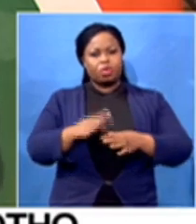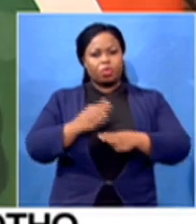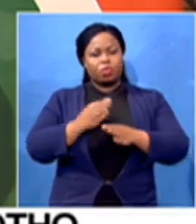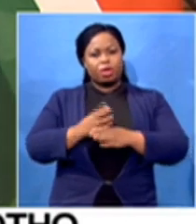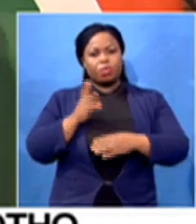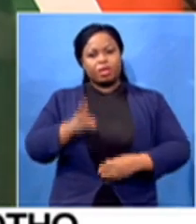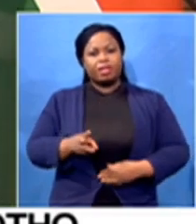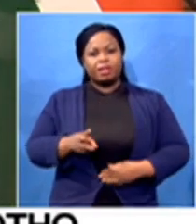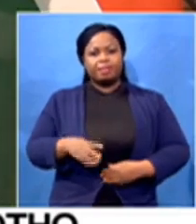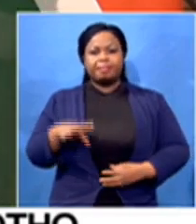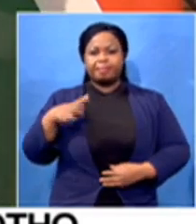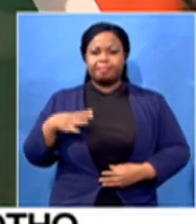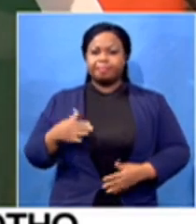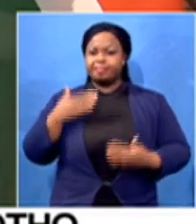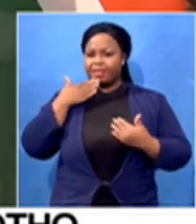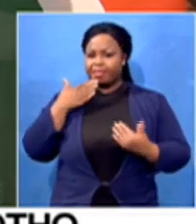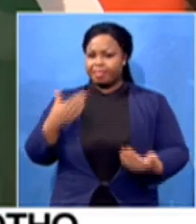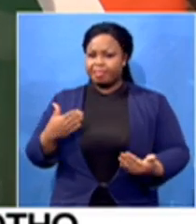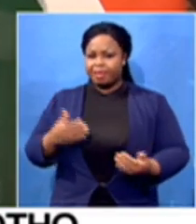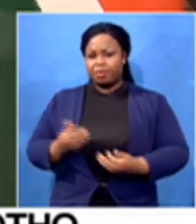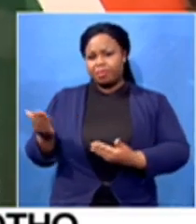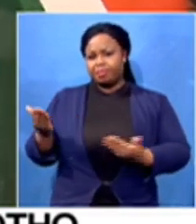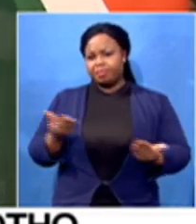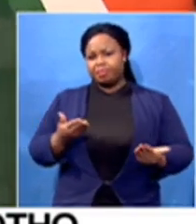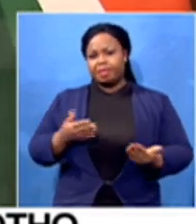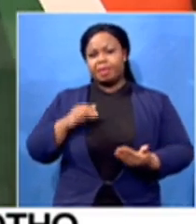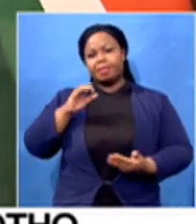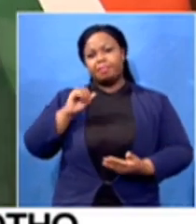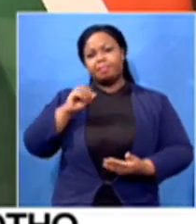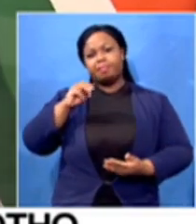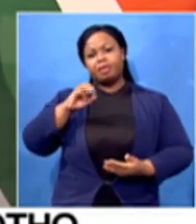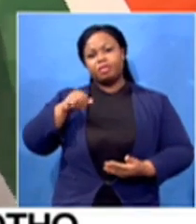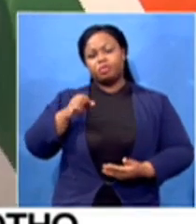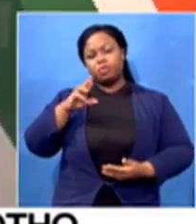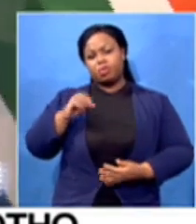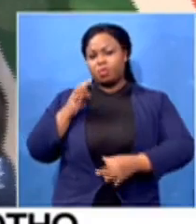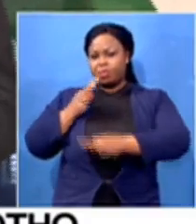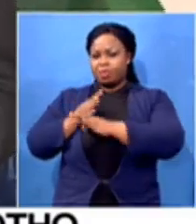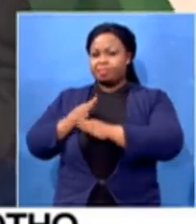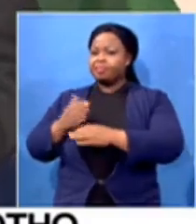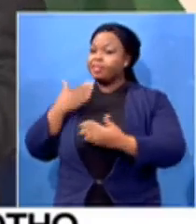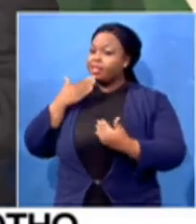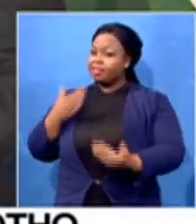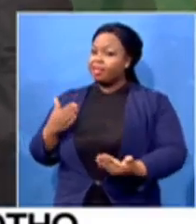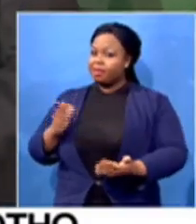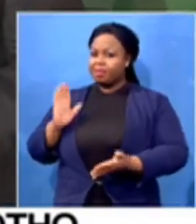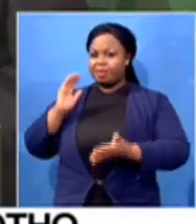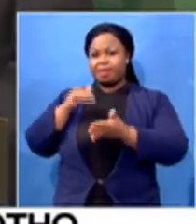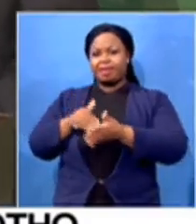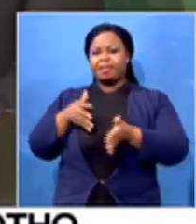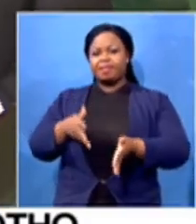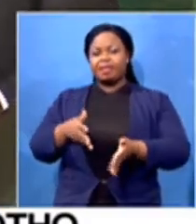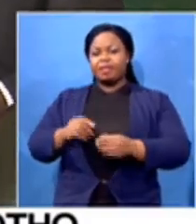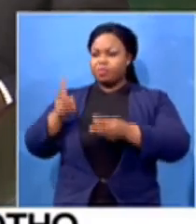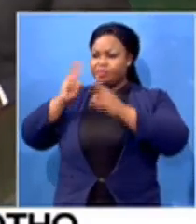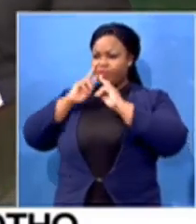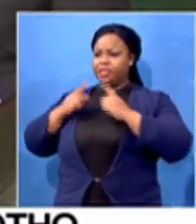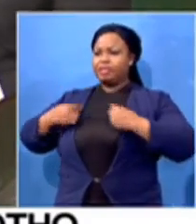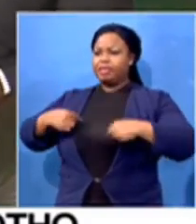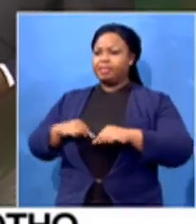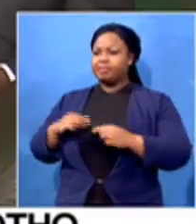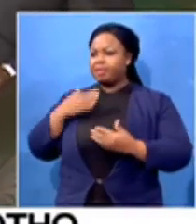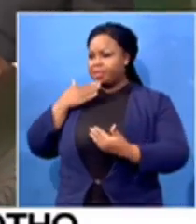mantswe ano he, ke a leboha, ke amohela ntate Majoro, ke mo lebohe hore o fihlile mona a tlo re etela.